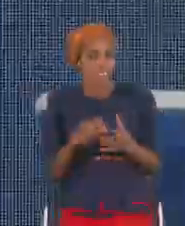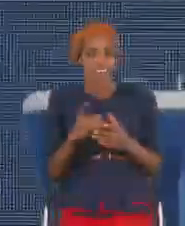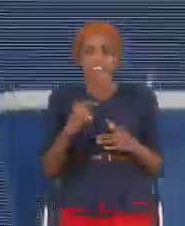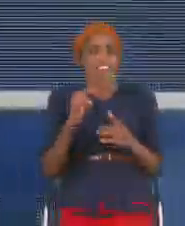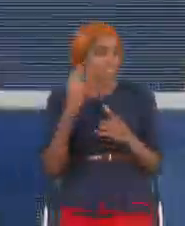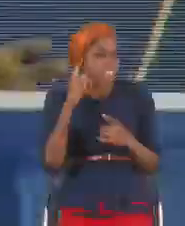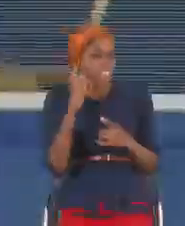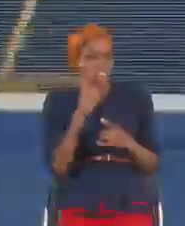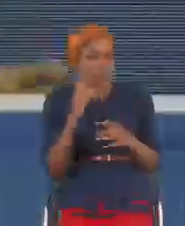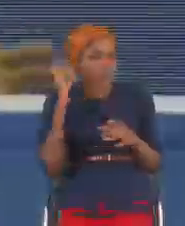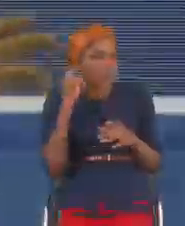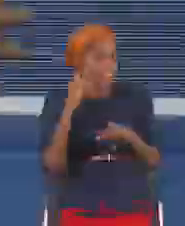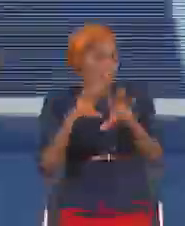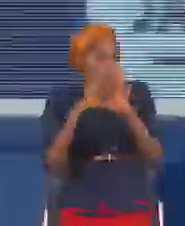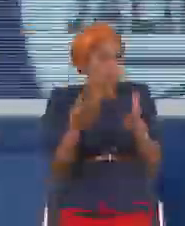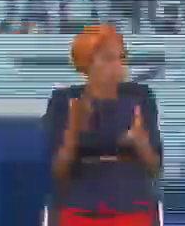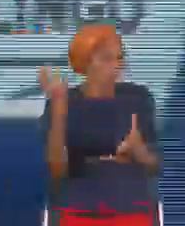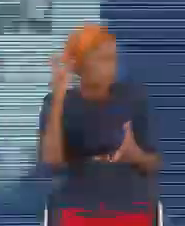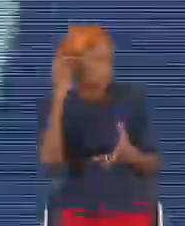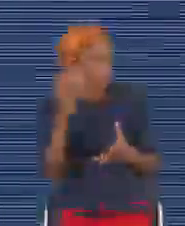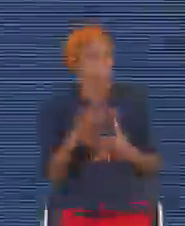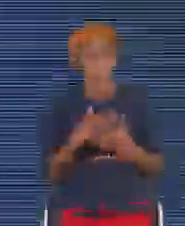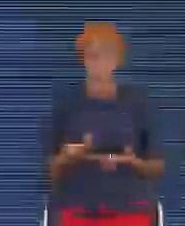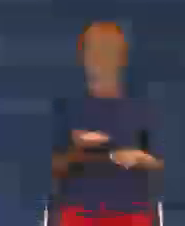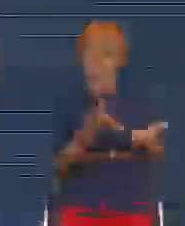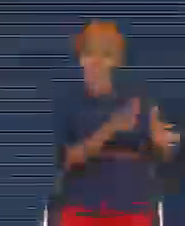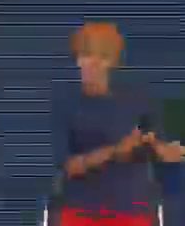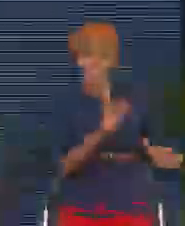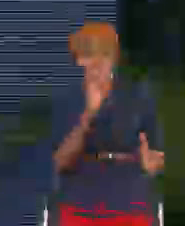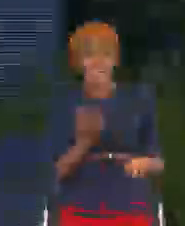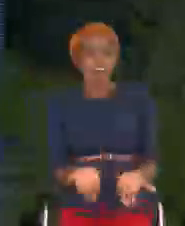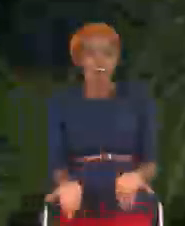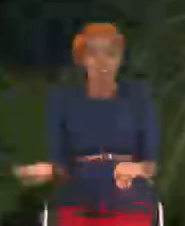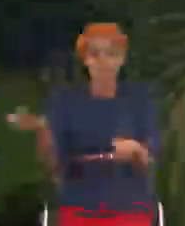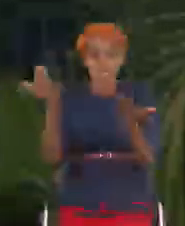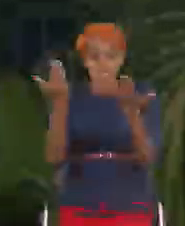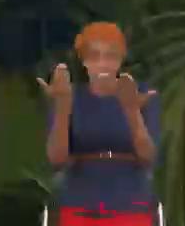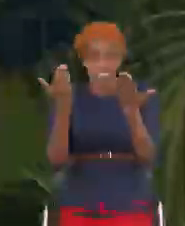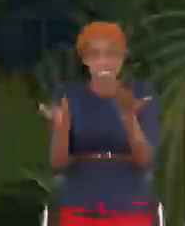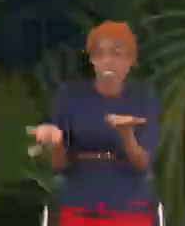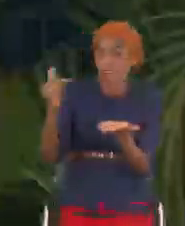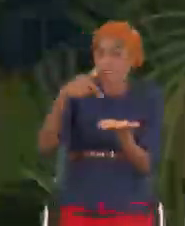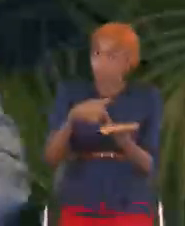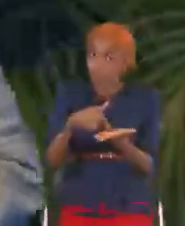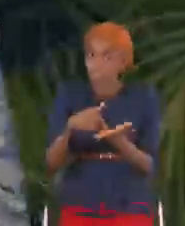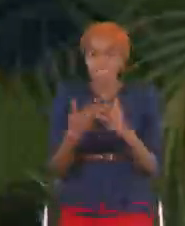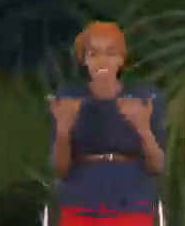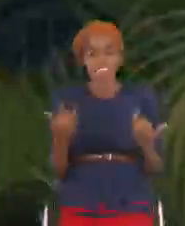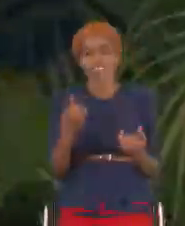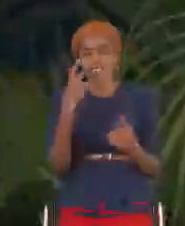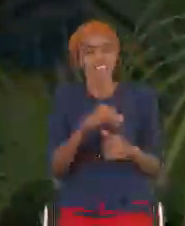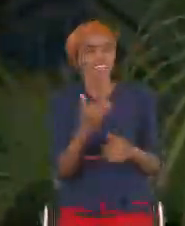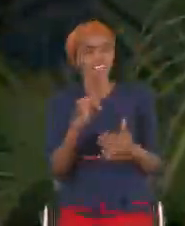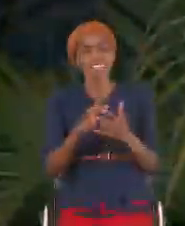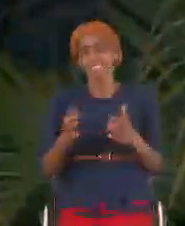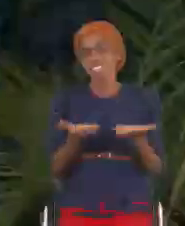hear. And the dead are raised. And the dead are raised. Anything that is dead